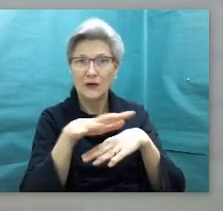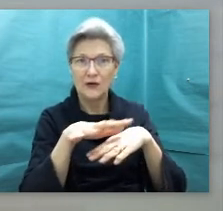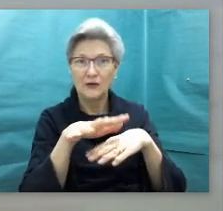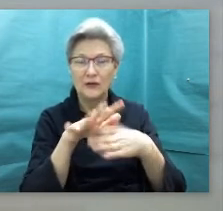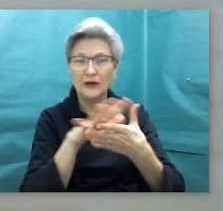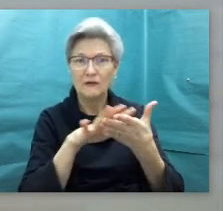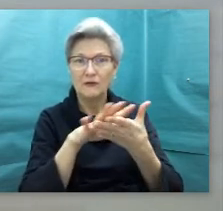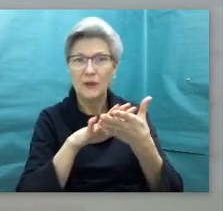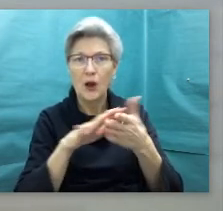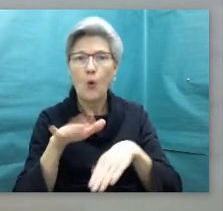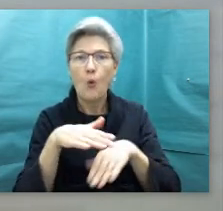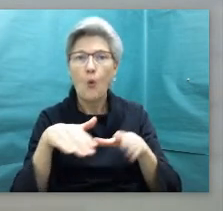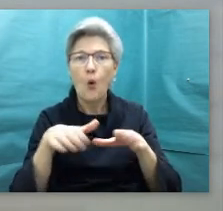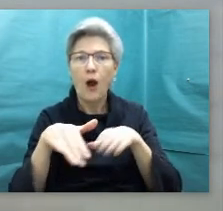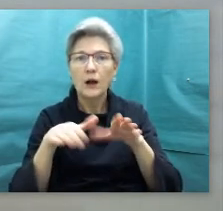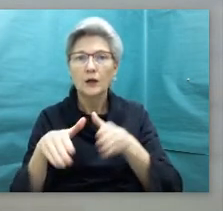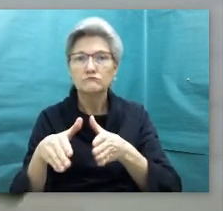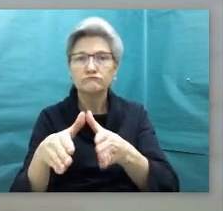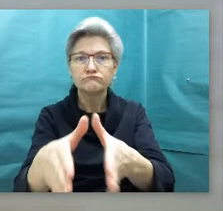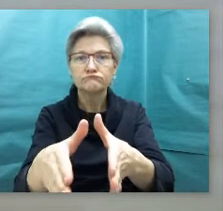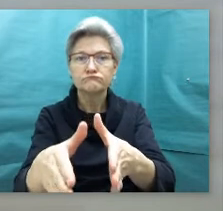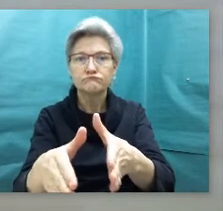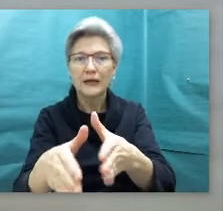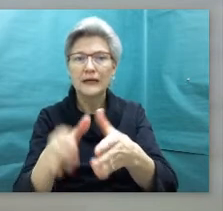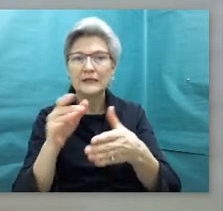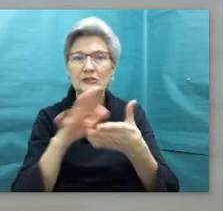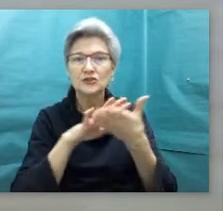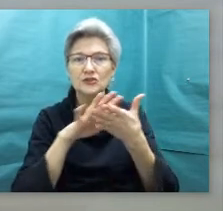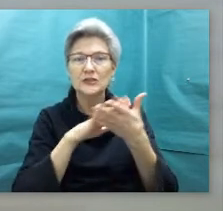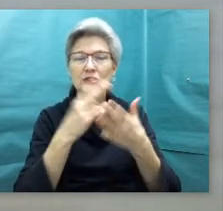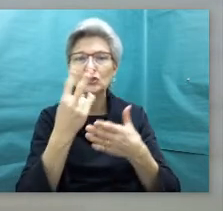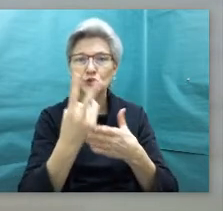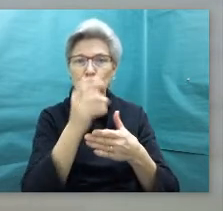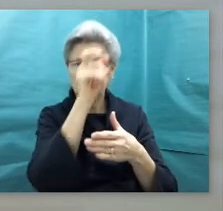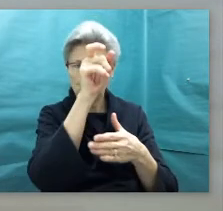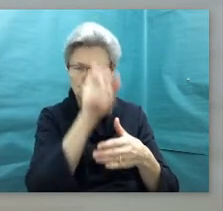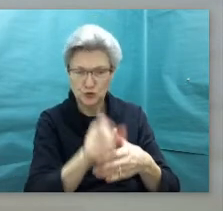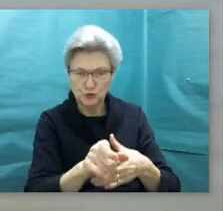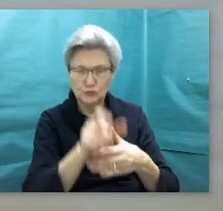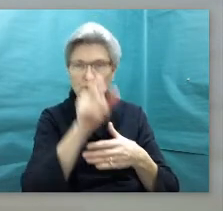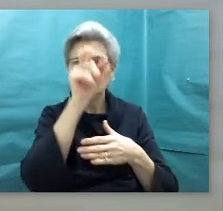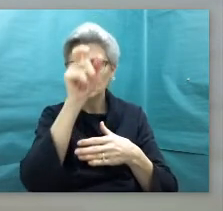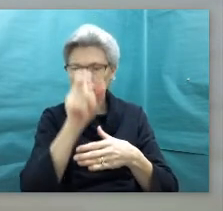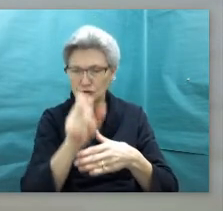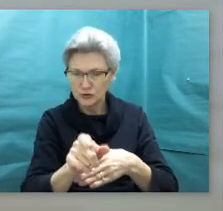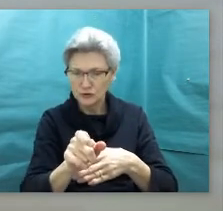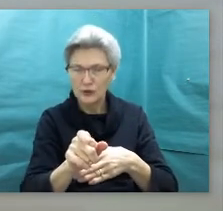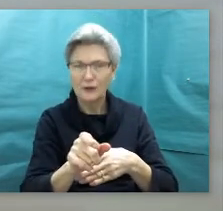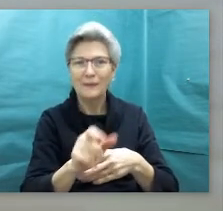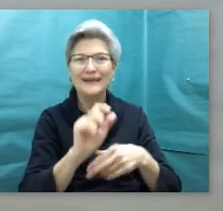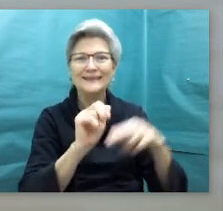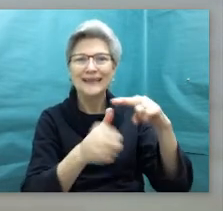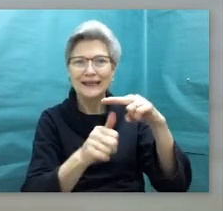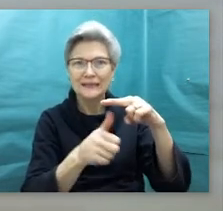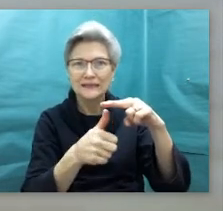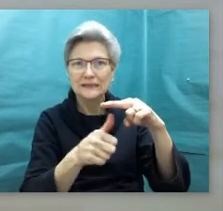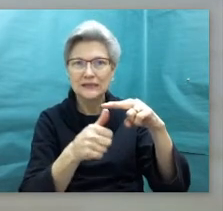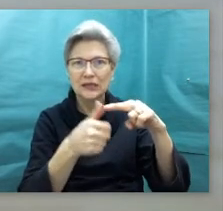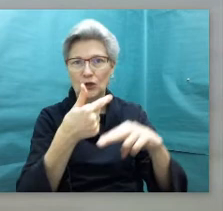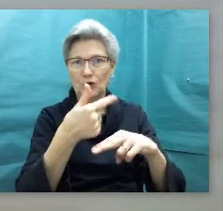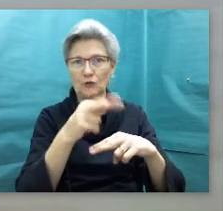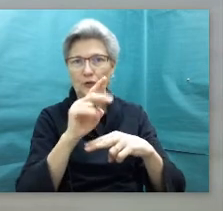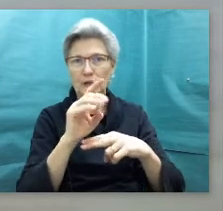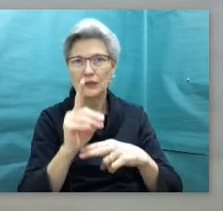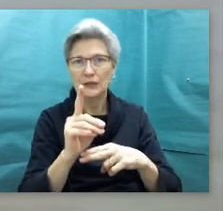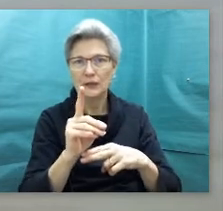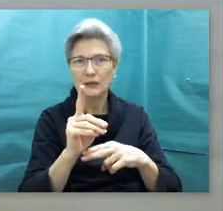by walkways. And so I know I need to shade 2 of my sections on my grid here.